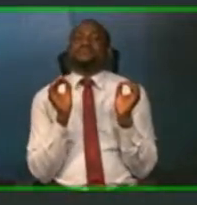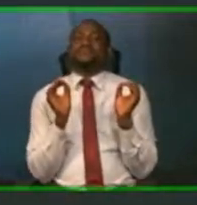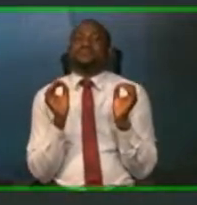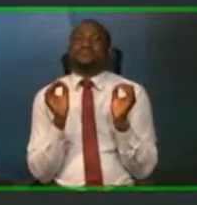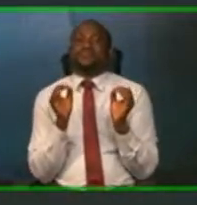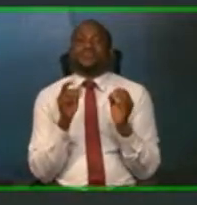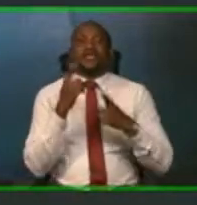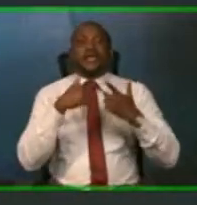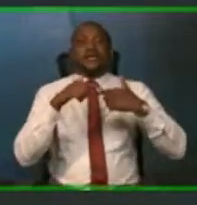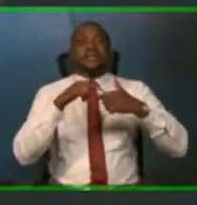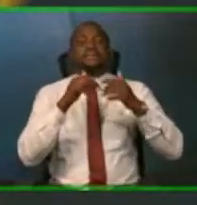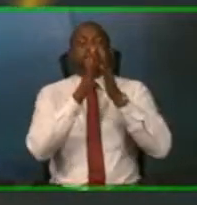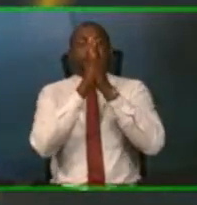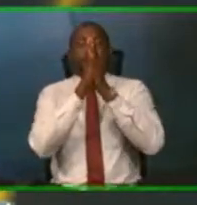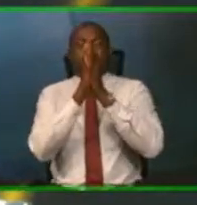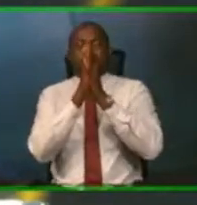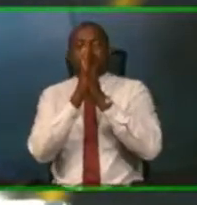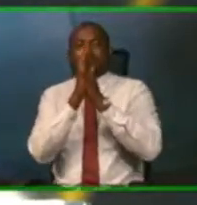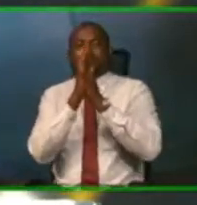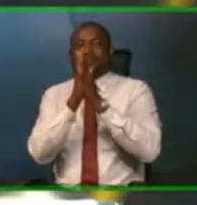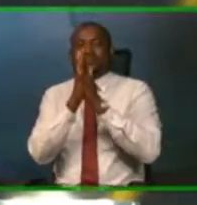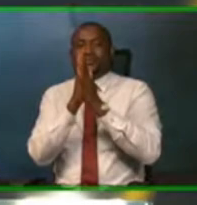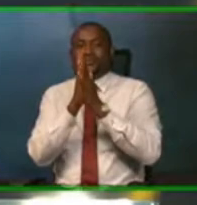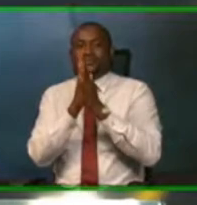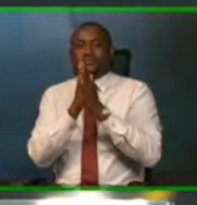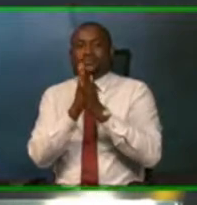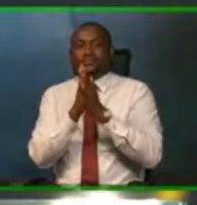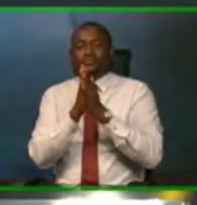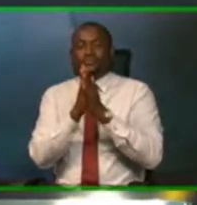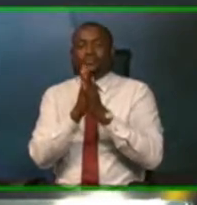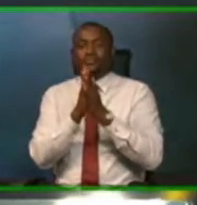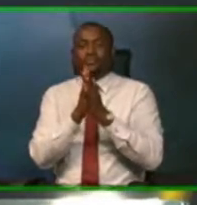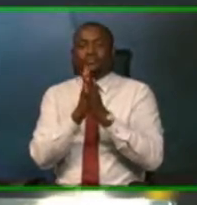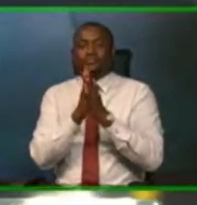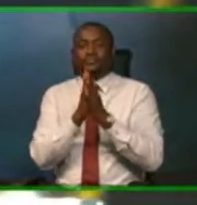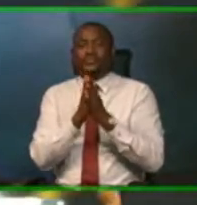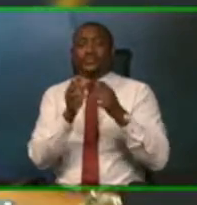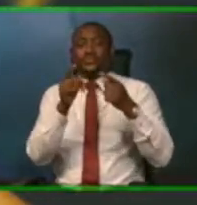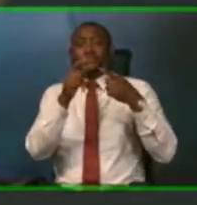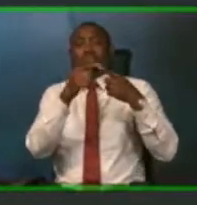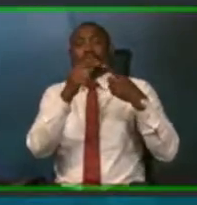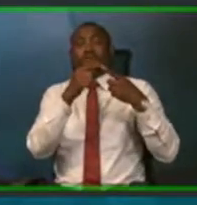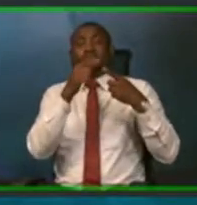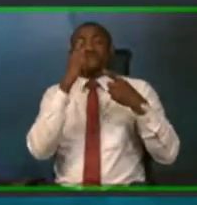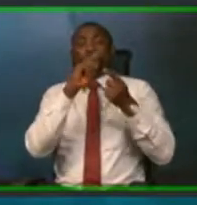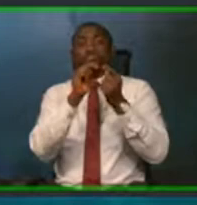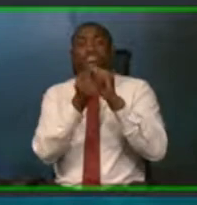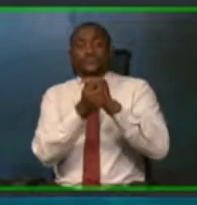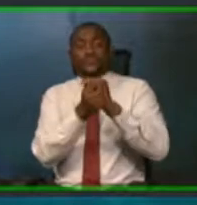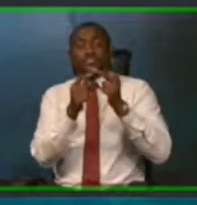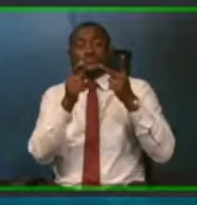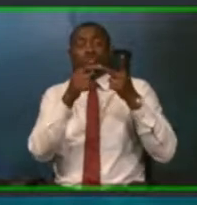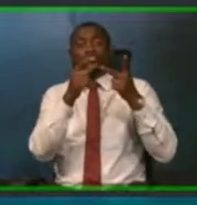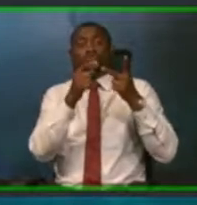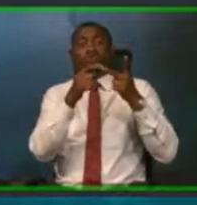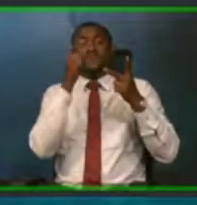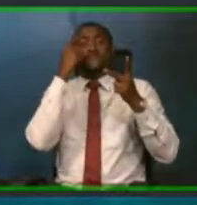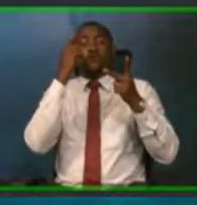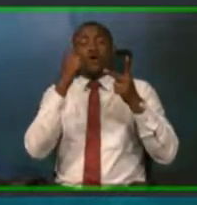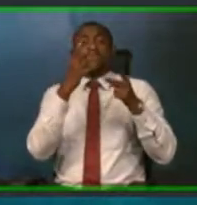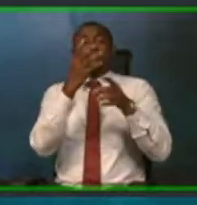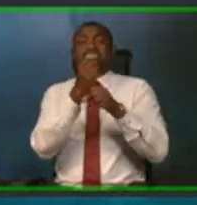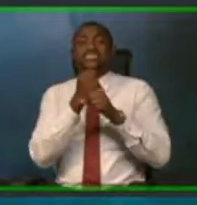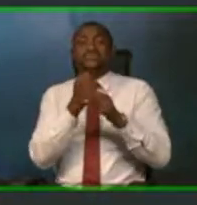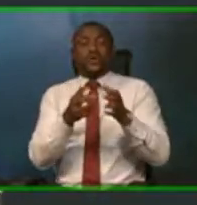Someone say prayer. Prayer. Are we learning? Yes, so number one, for your transformation. Number two, for